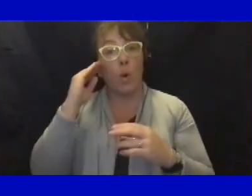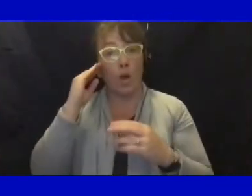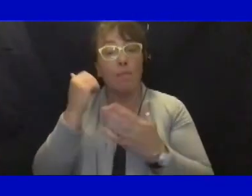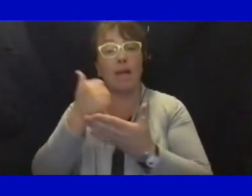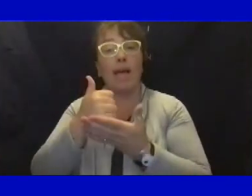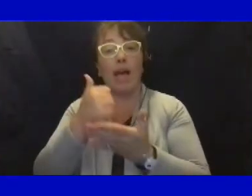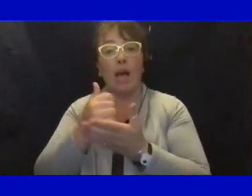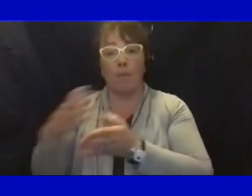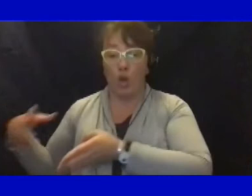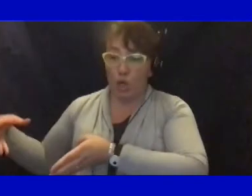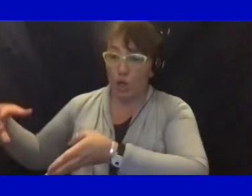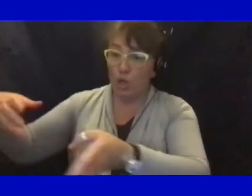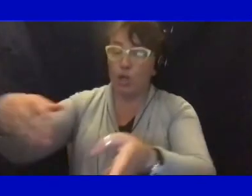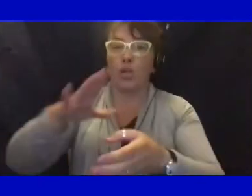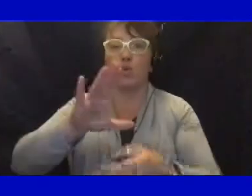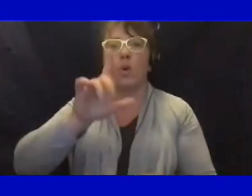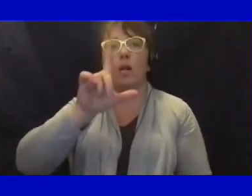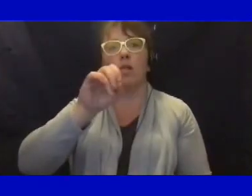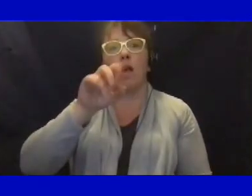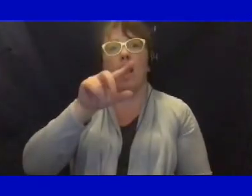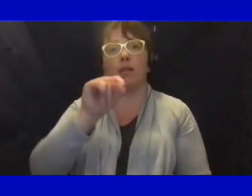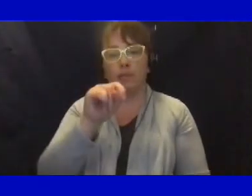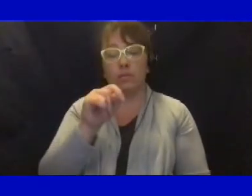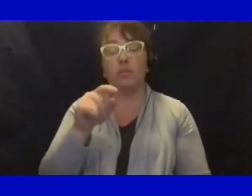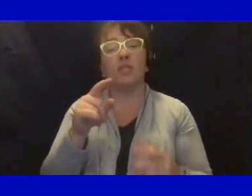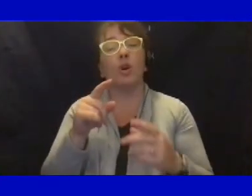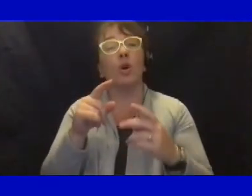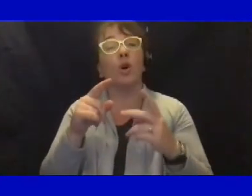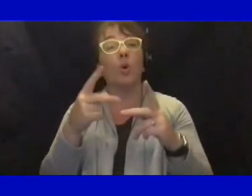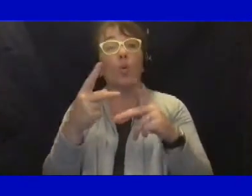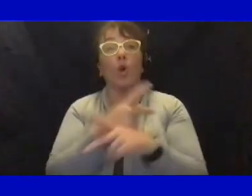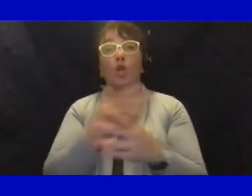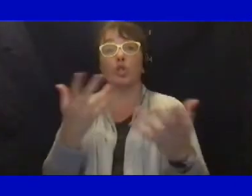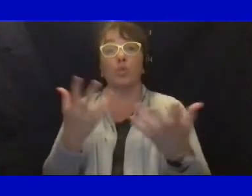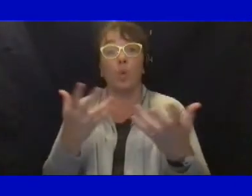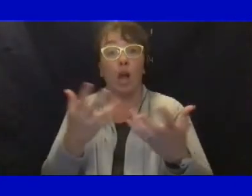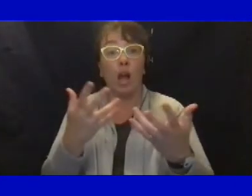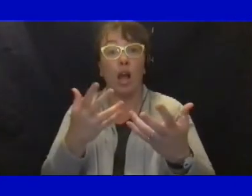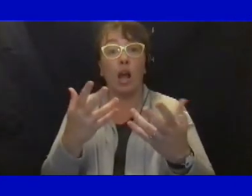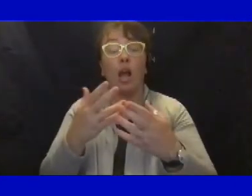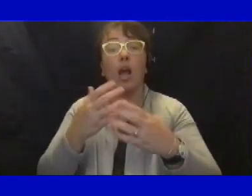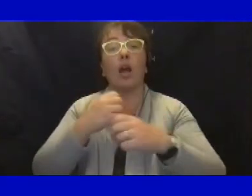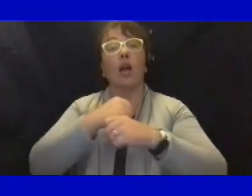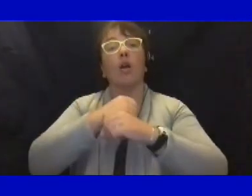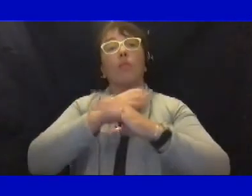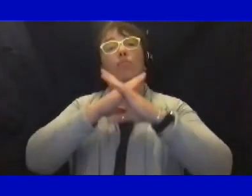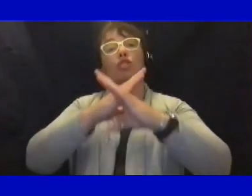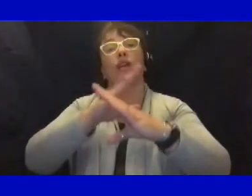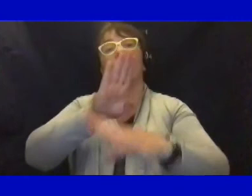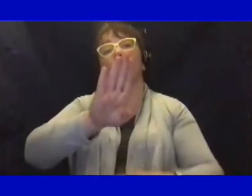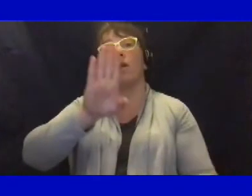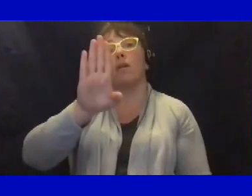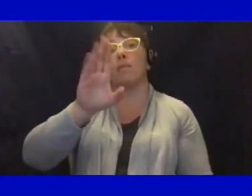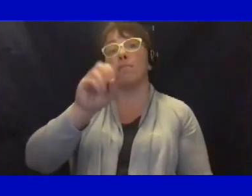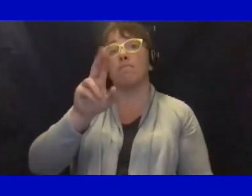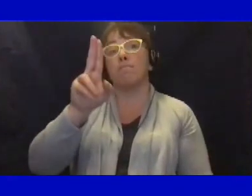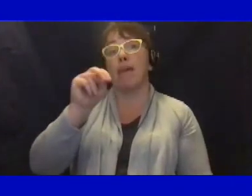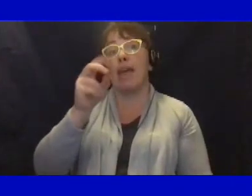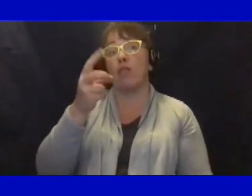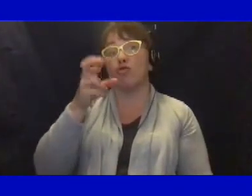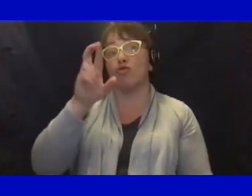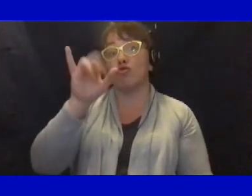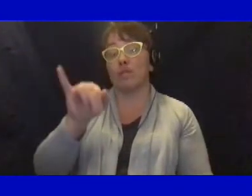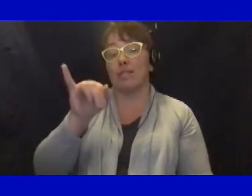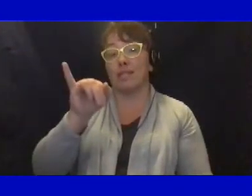lot. One of the worst things you can do is try to protect your property boundary, because when you protect your property boundary, really what you're doing is pushing water and mud on